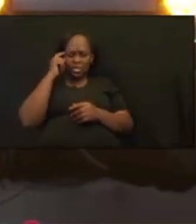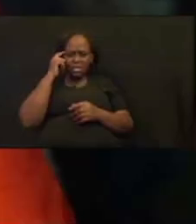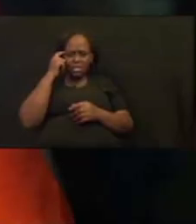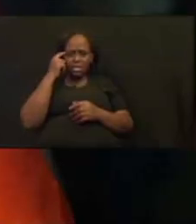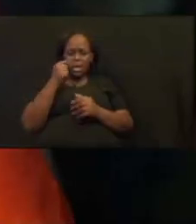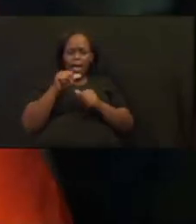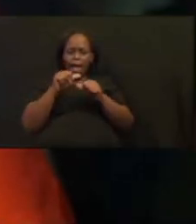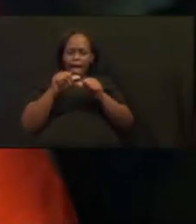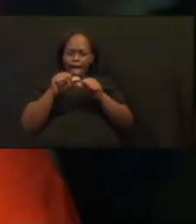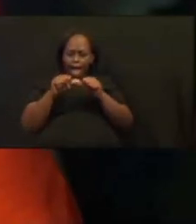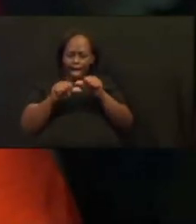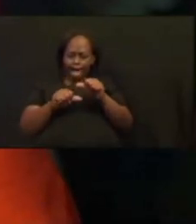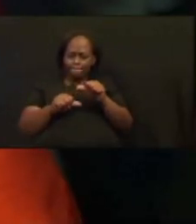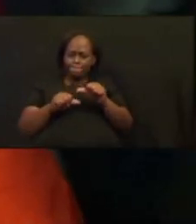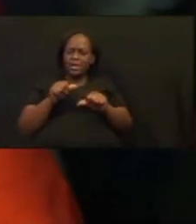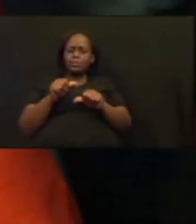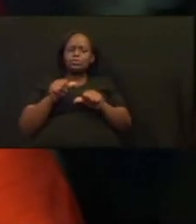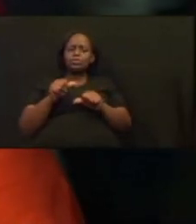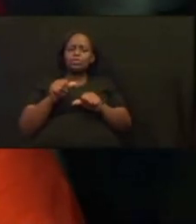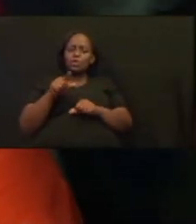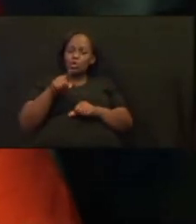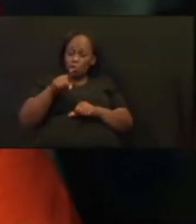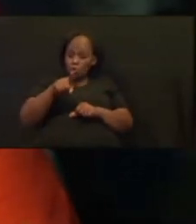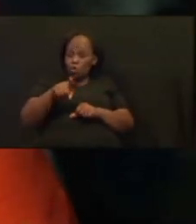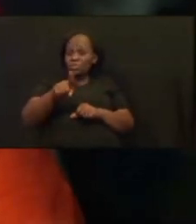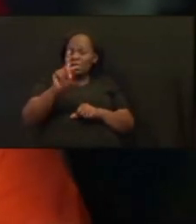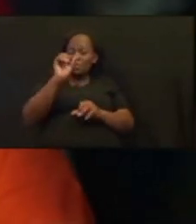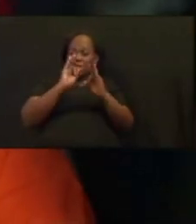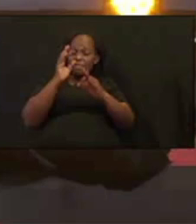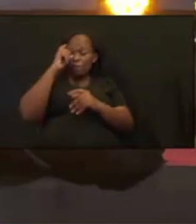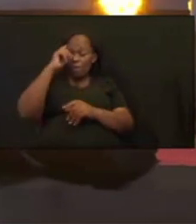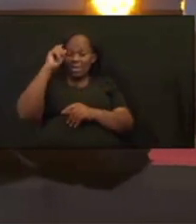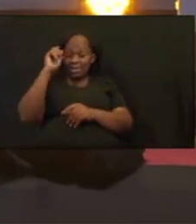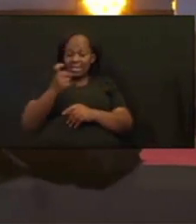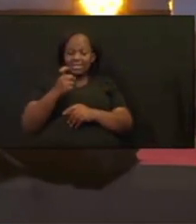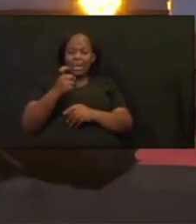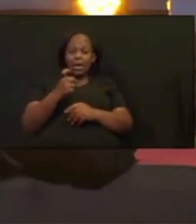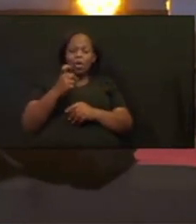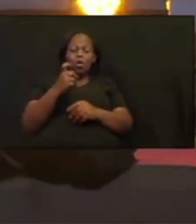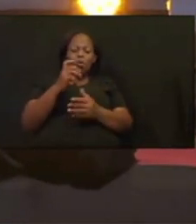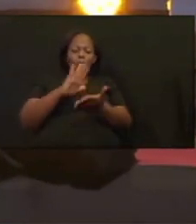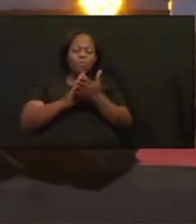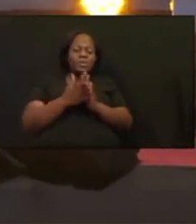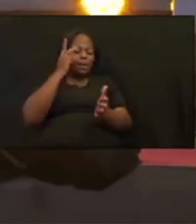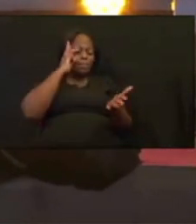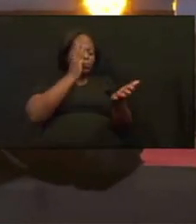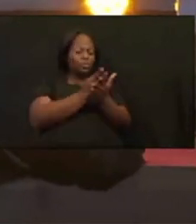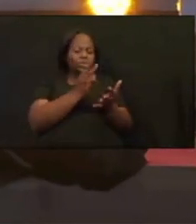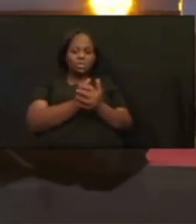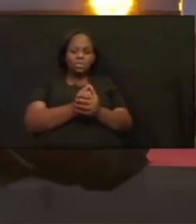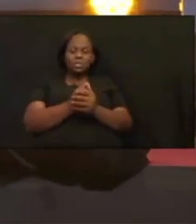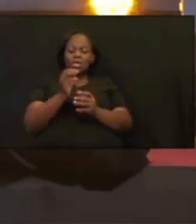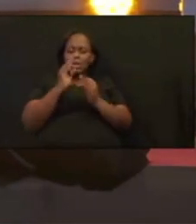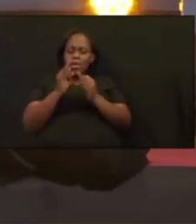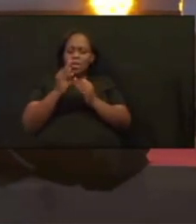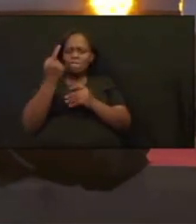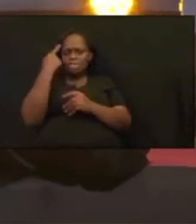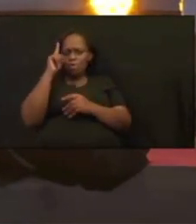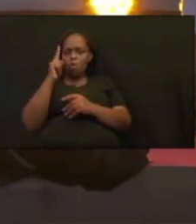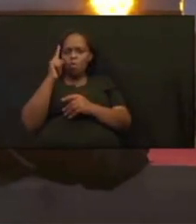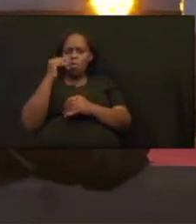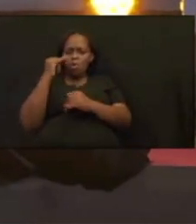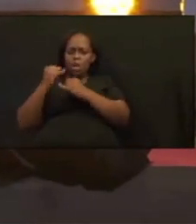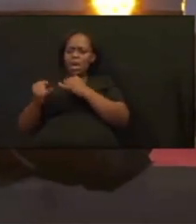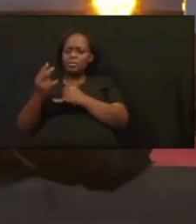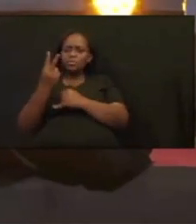inefficiency. Preacher, imagine what would have happened to your members if for the last 2 years, all that they